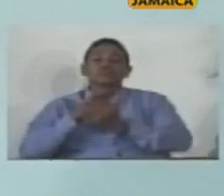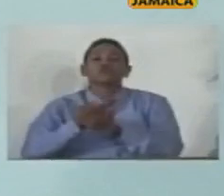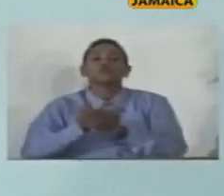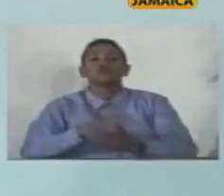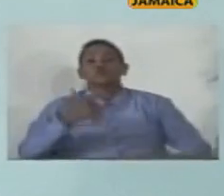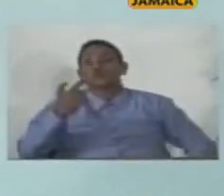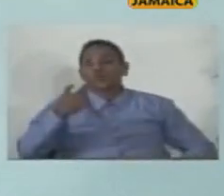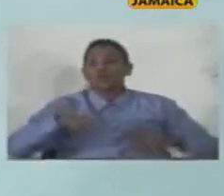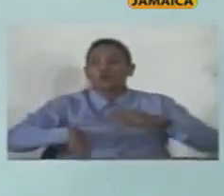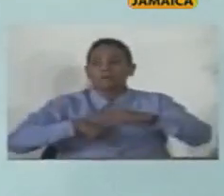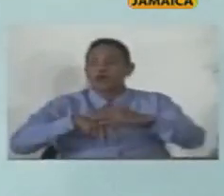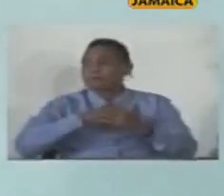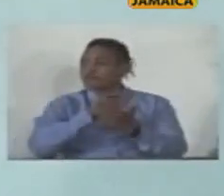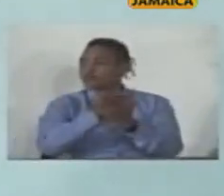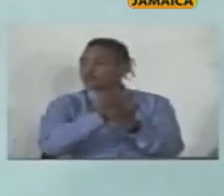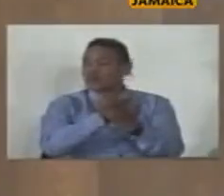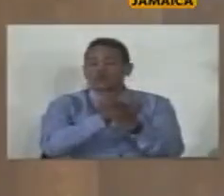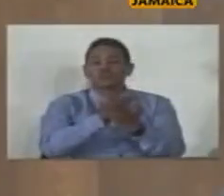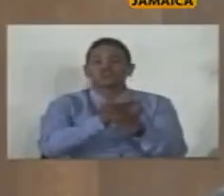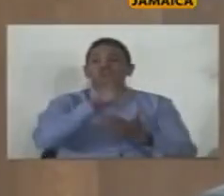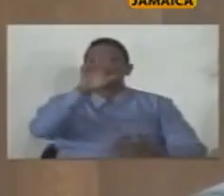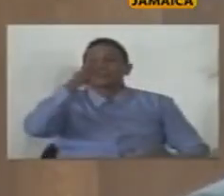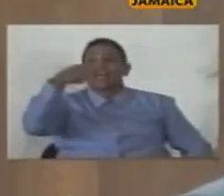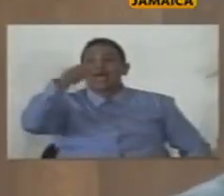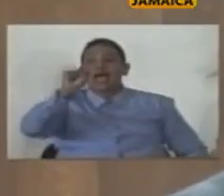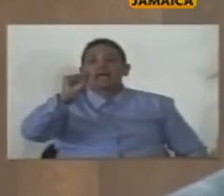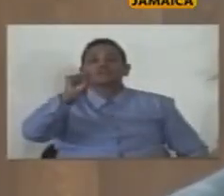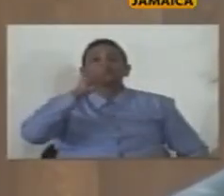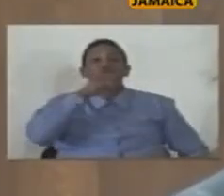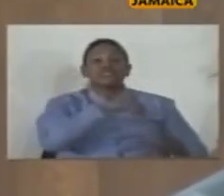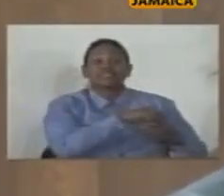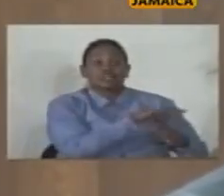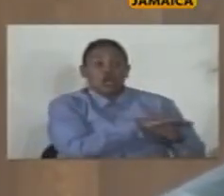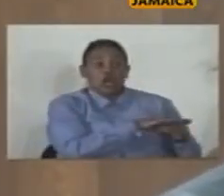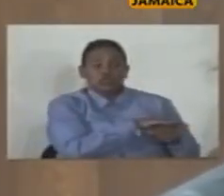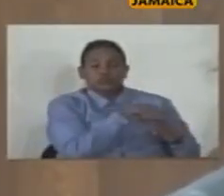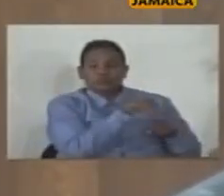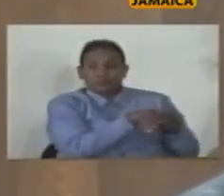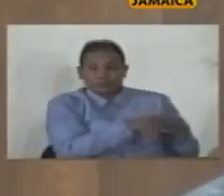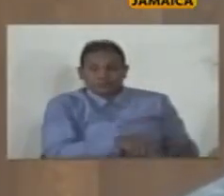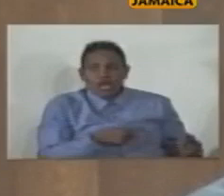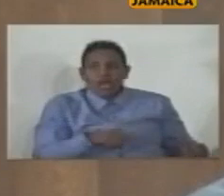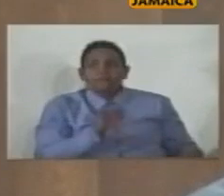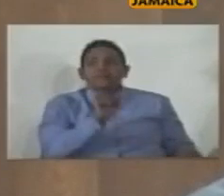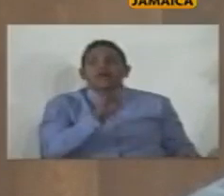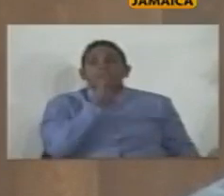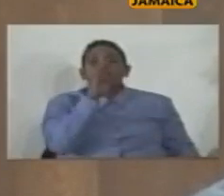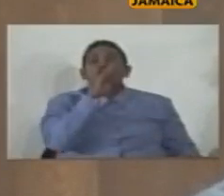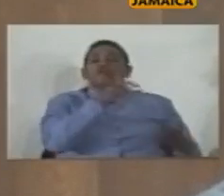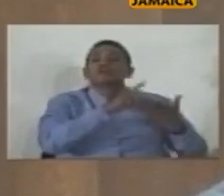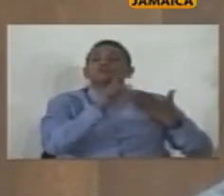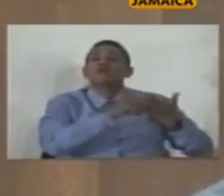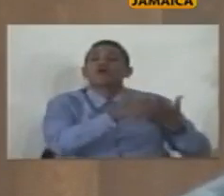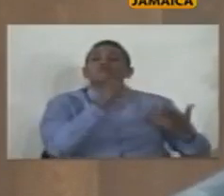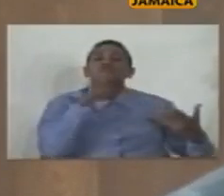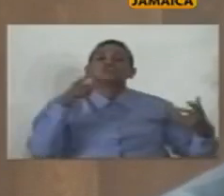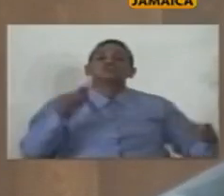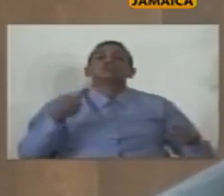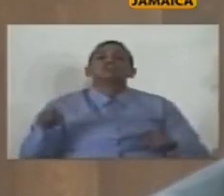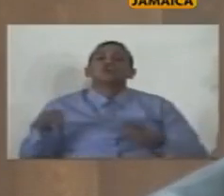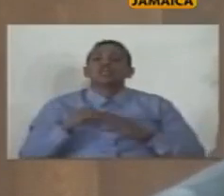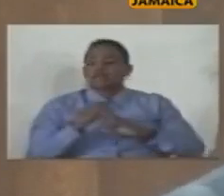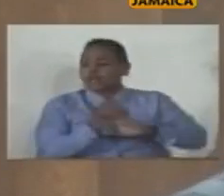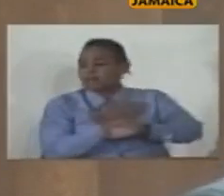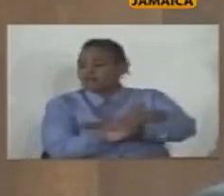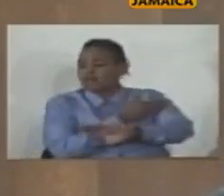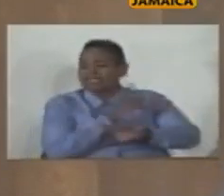primary schools, 3 high schools in the constituency. This breakfast program has resulted in improvement in